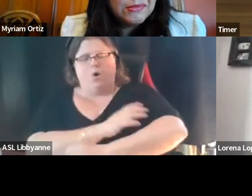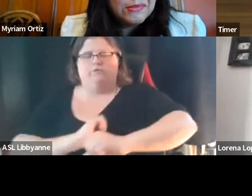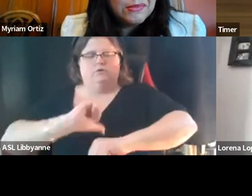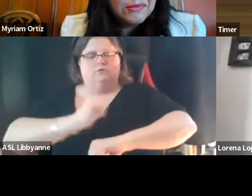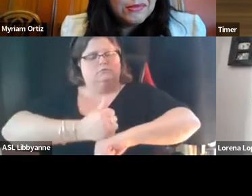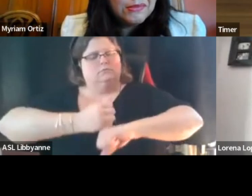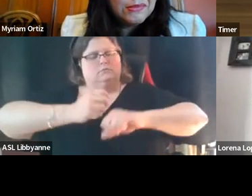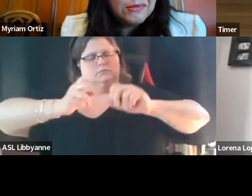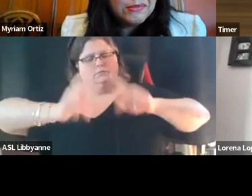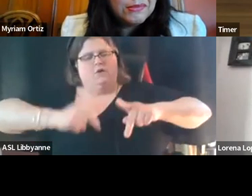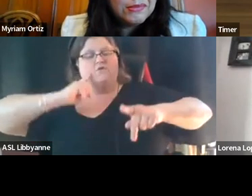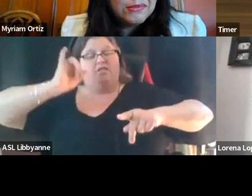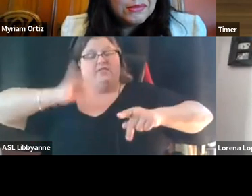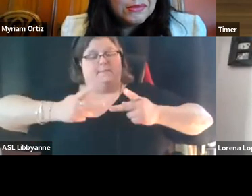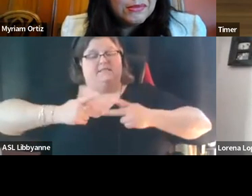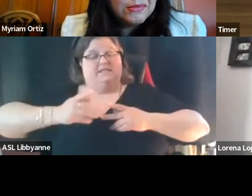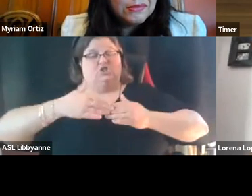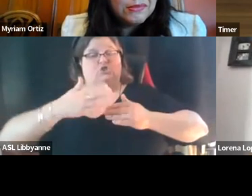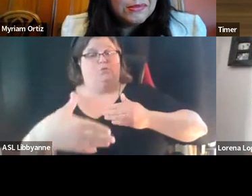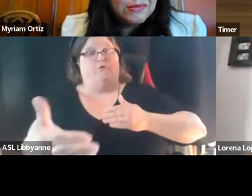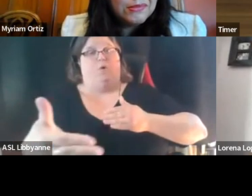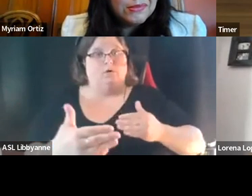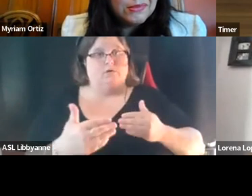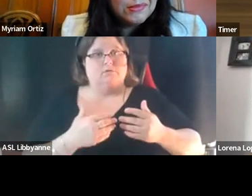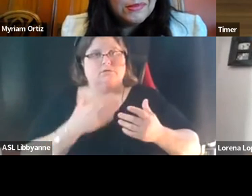this position to move forward the work that needs to happen.